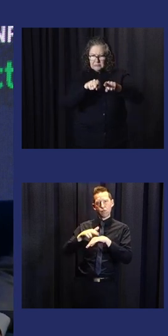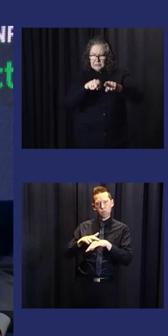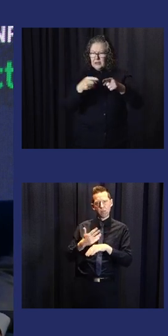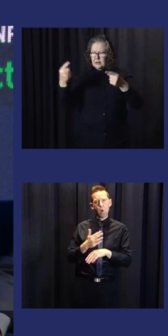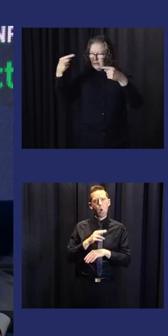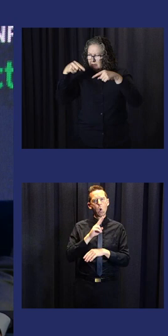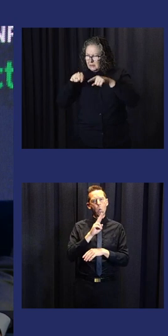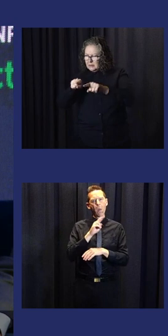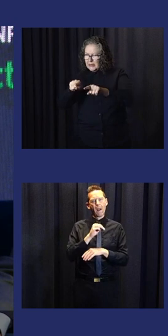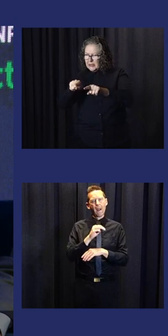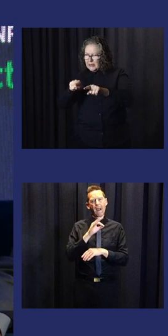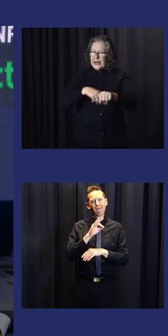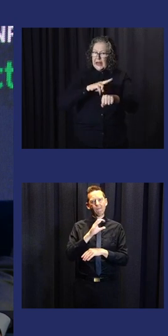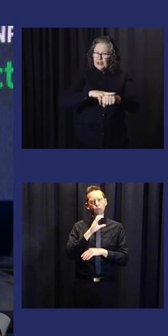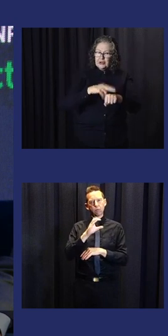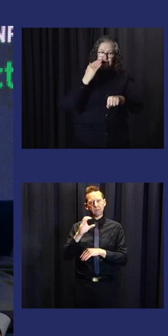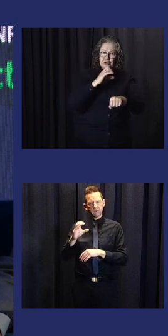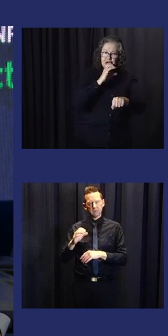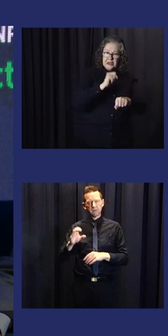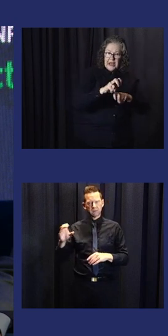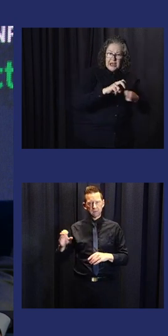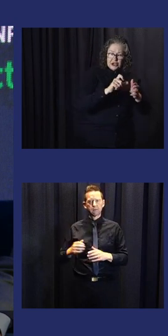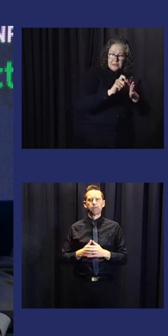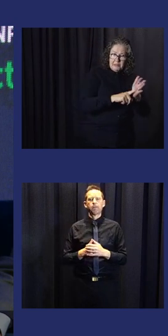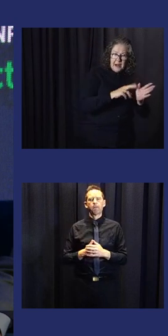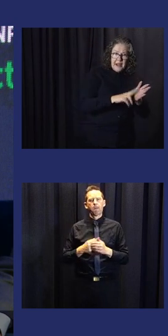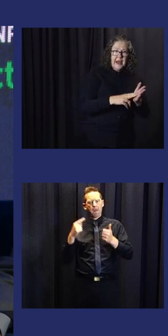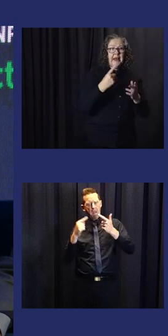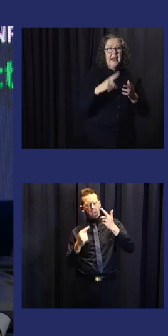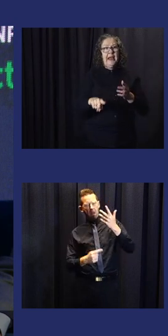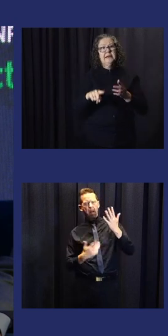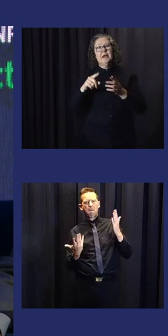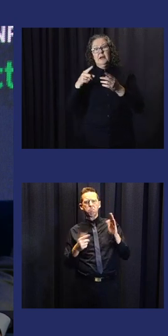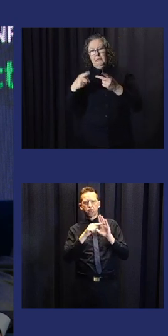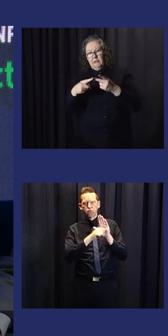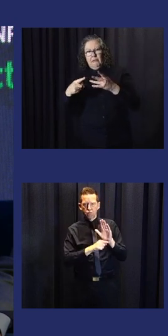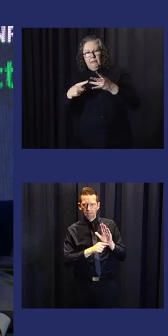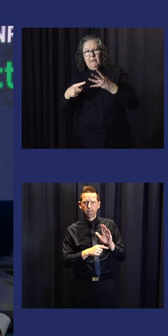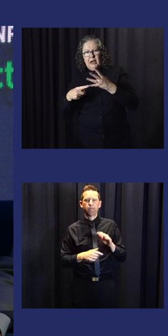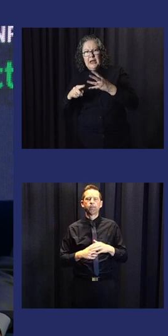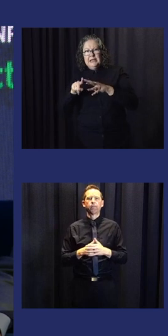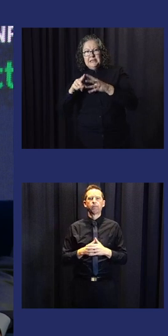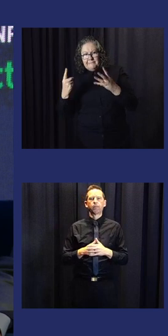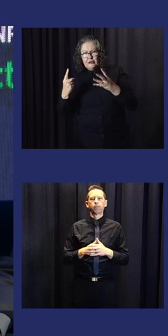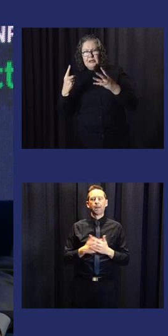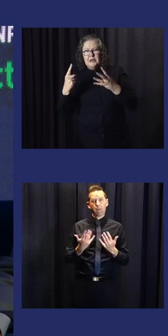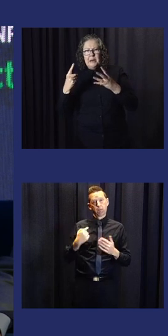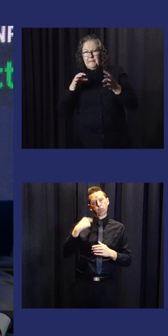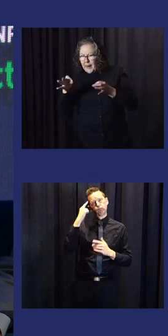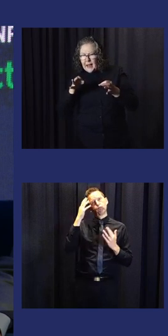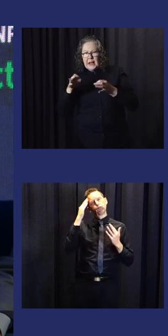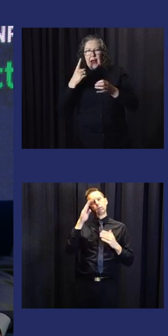plans, with the UNFCCC gap, and the Lima Extended Work Program, but also the Convention on